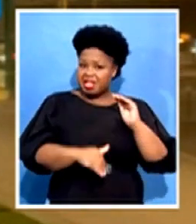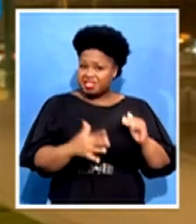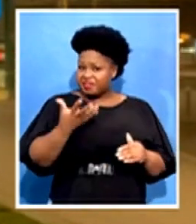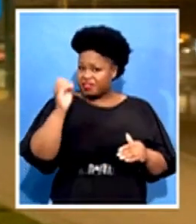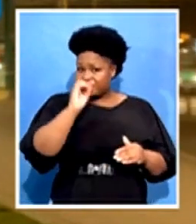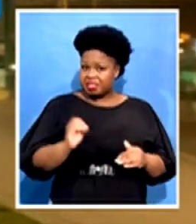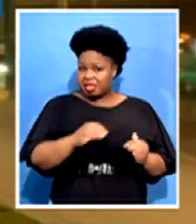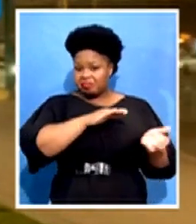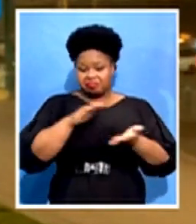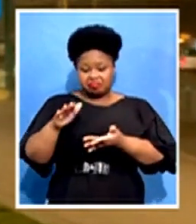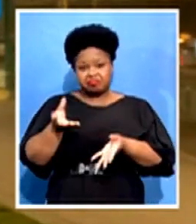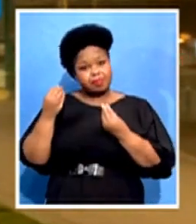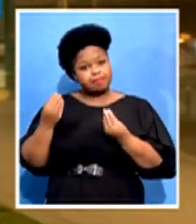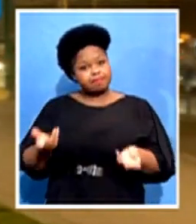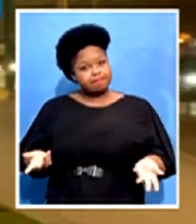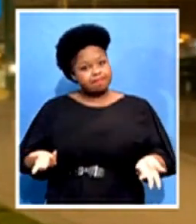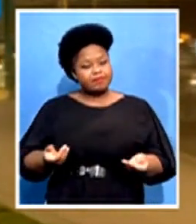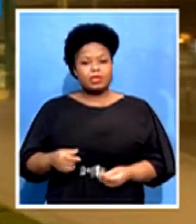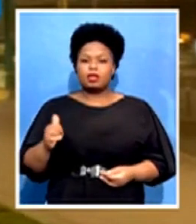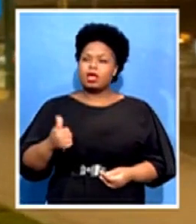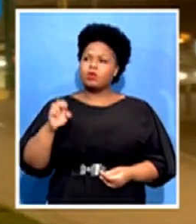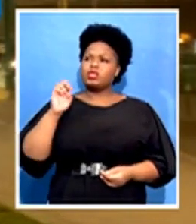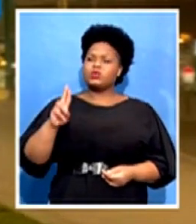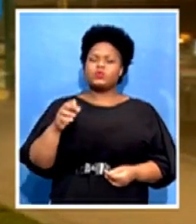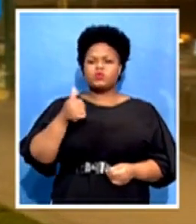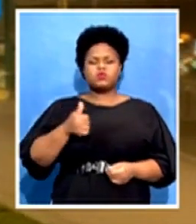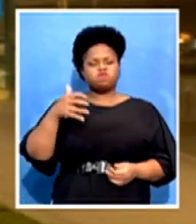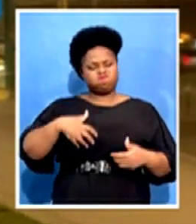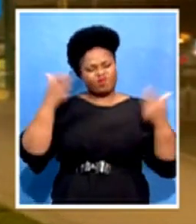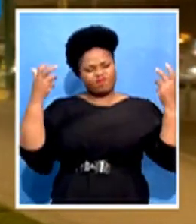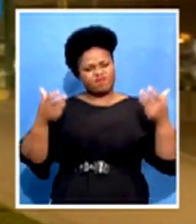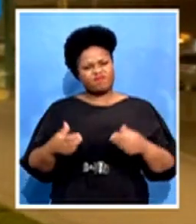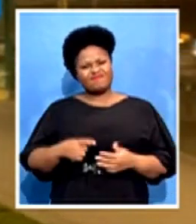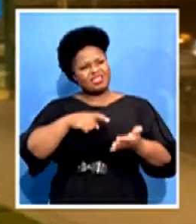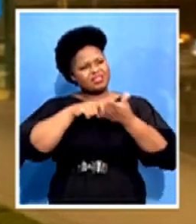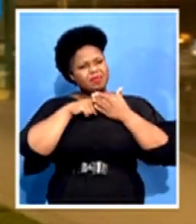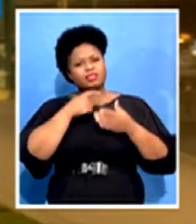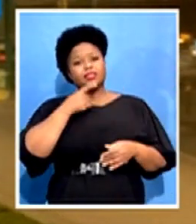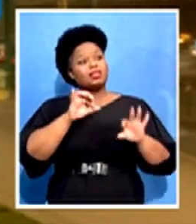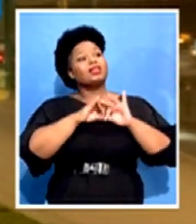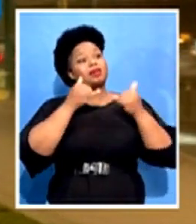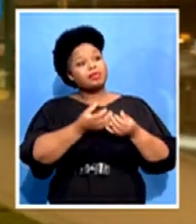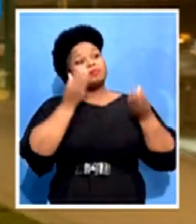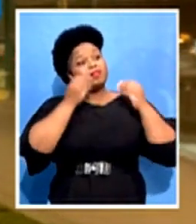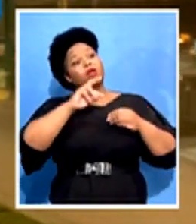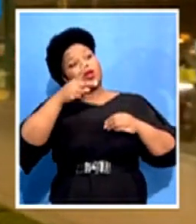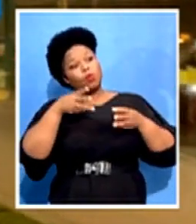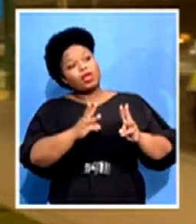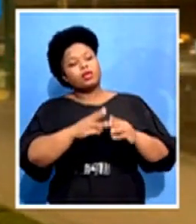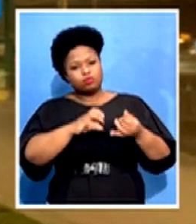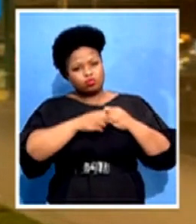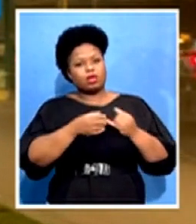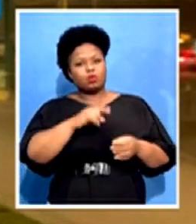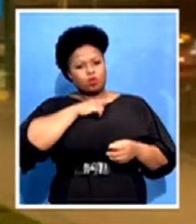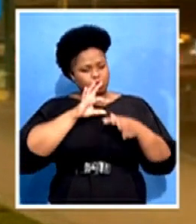left EU officials angry, and they are demanding that the company finds a way to fulfil their original commitments, even if that